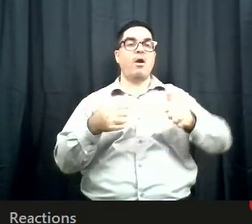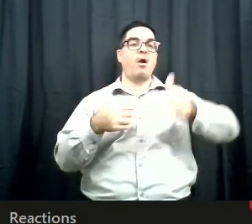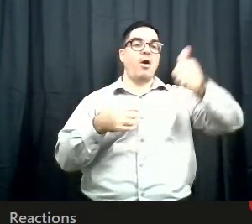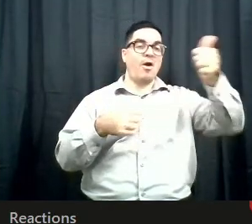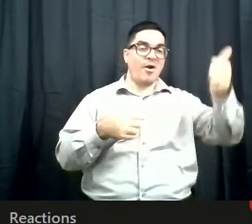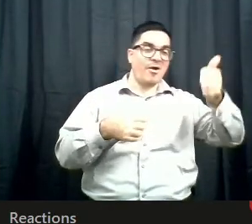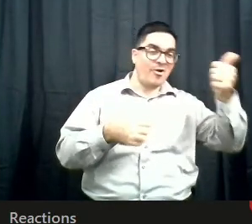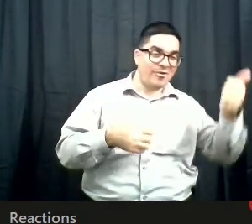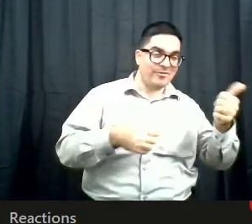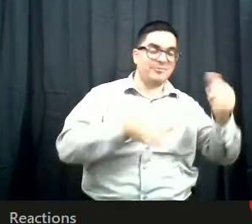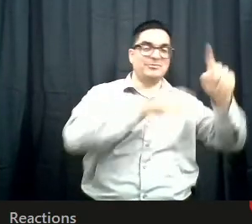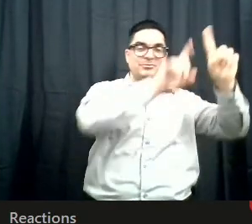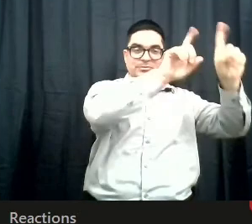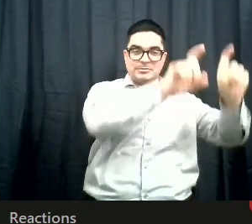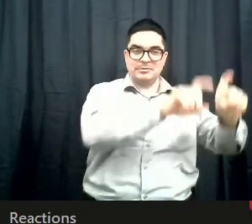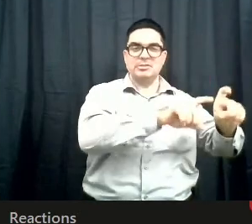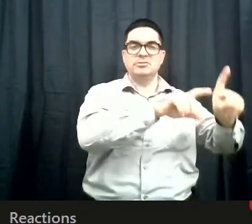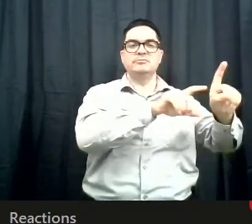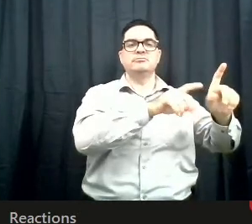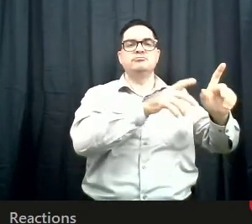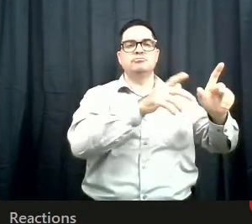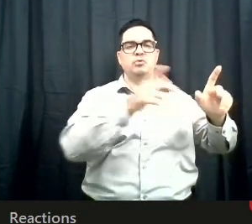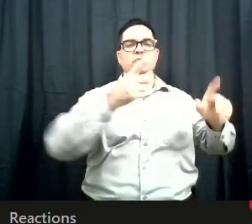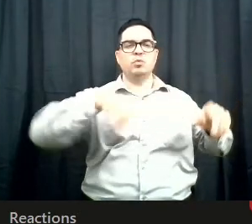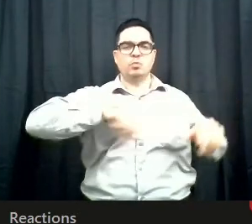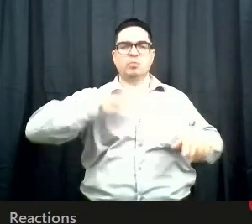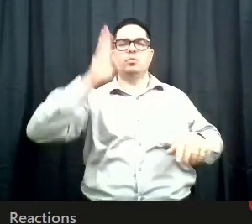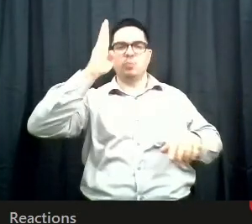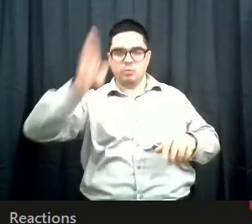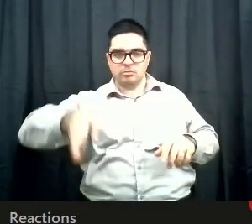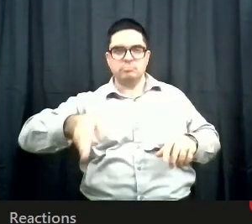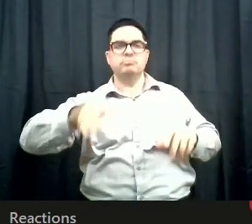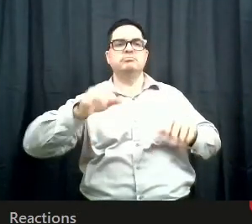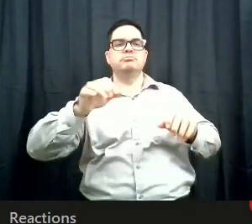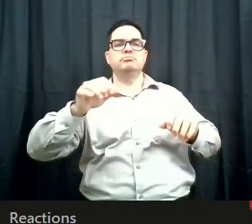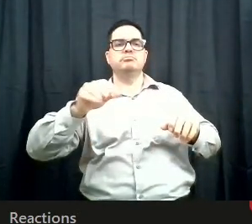will answer all of the questions and post them